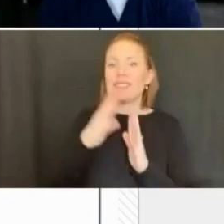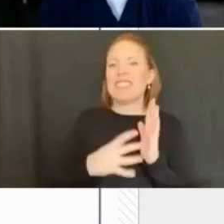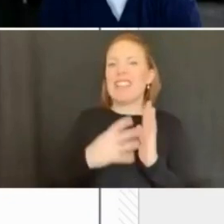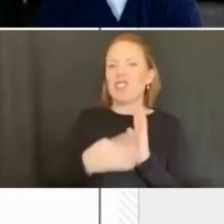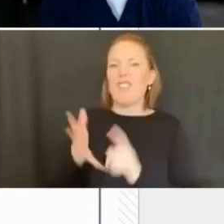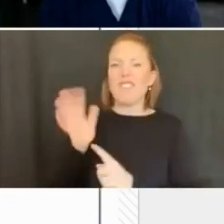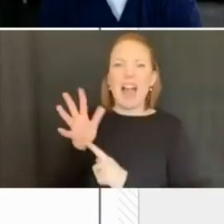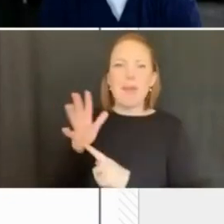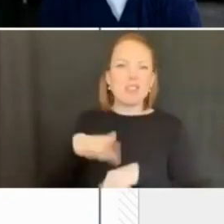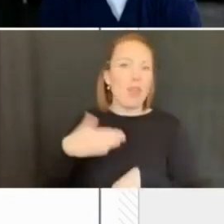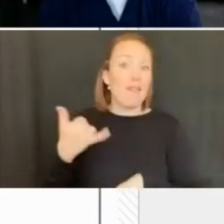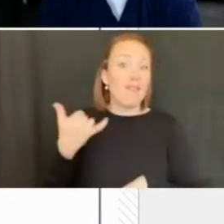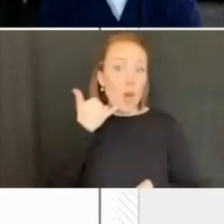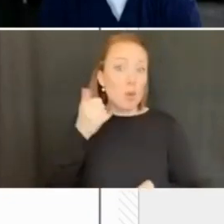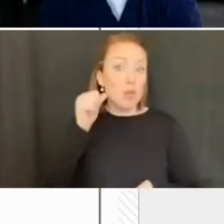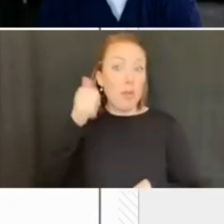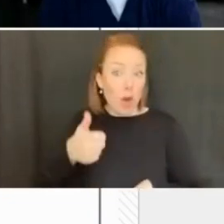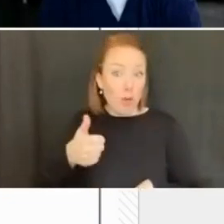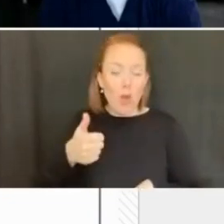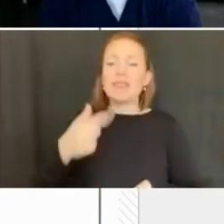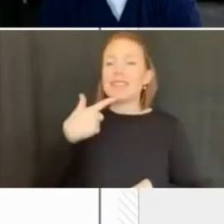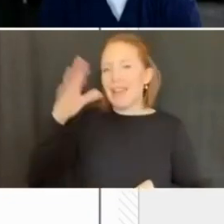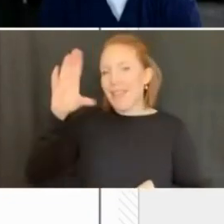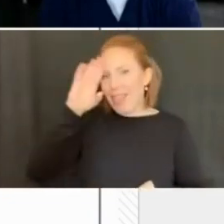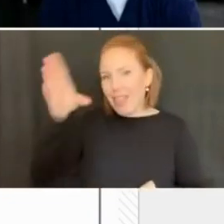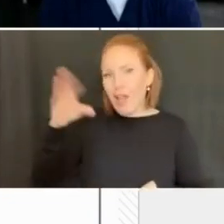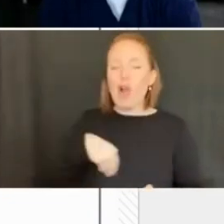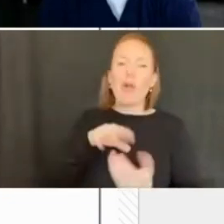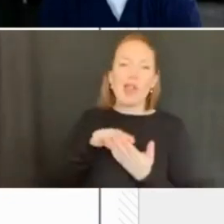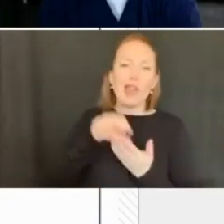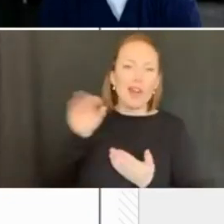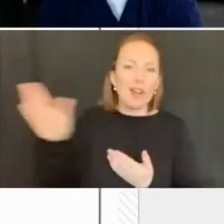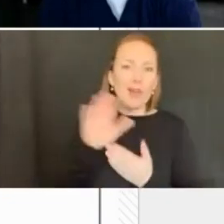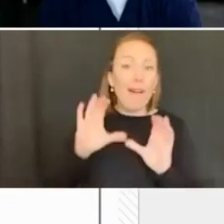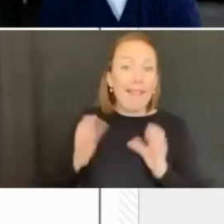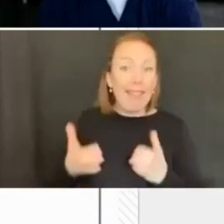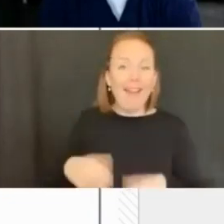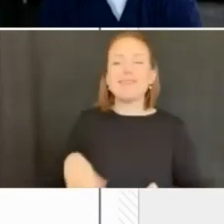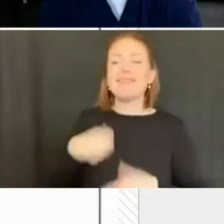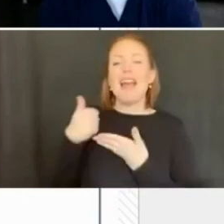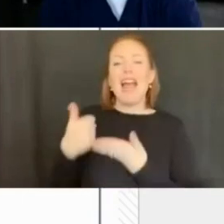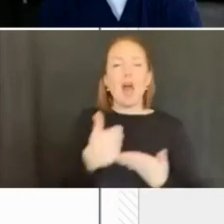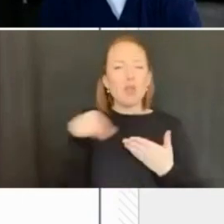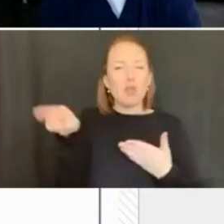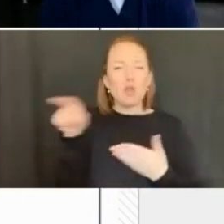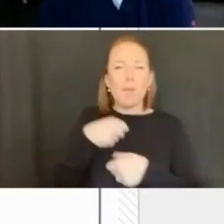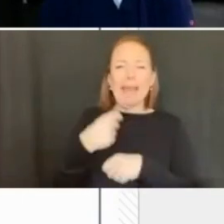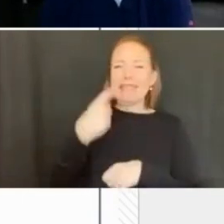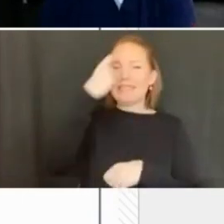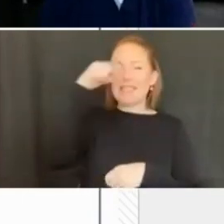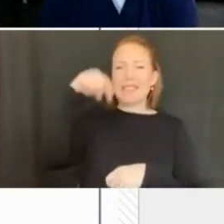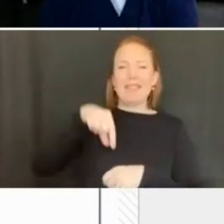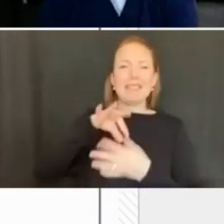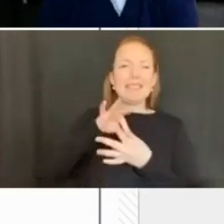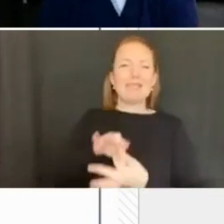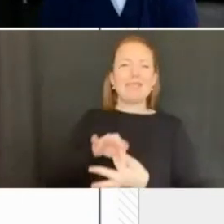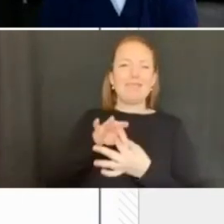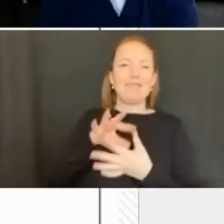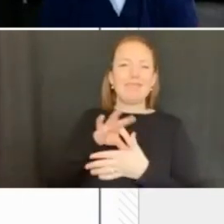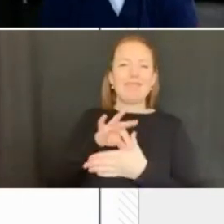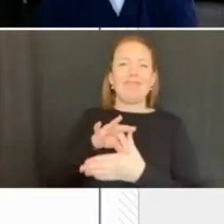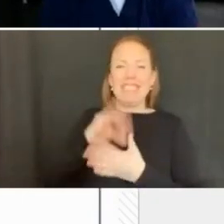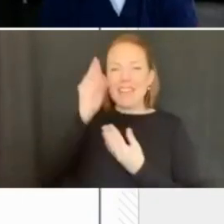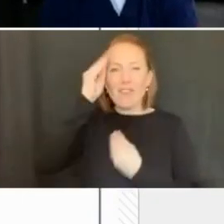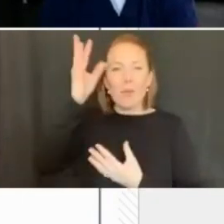the phone tomorrow to say hello, learn about your class, and help you make sense of this content for not just your class, but for your